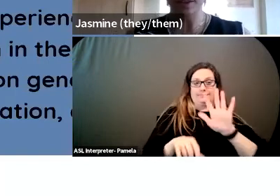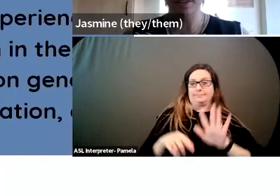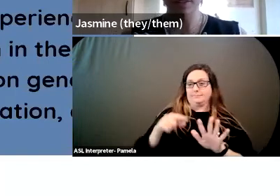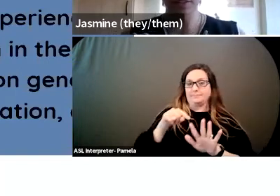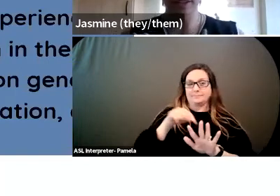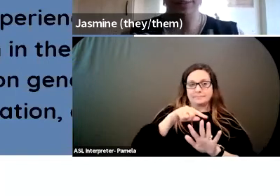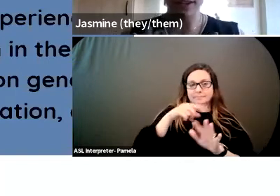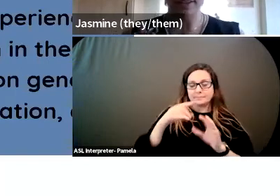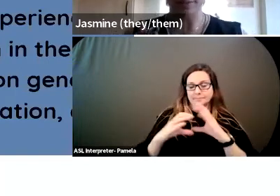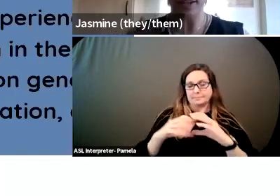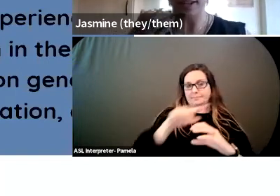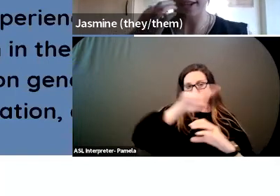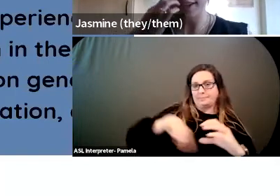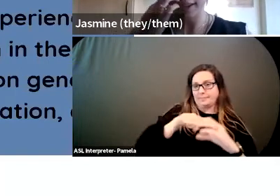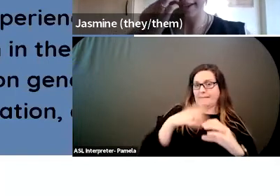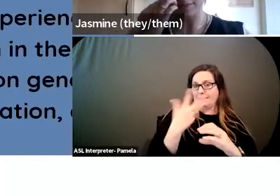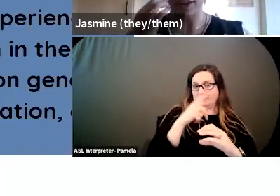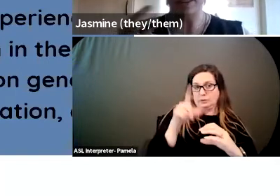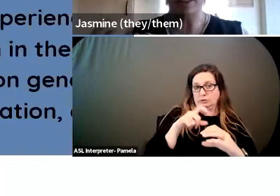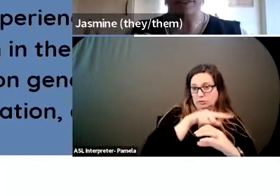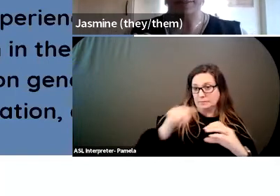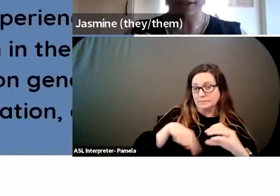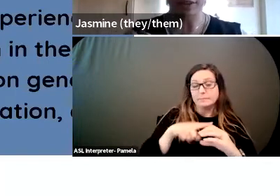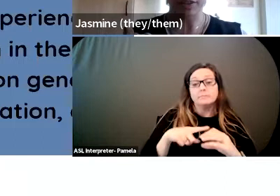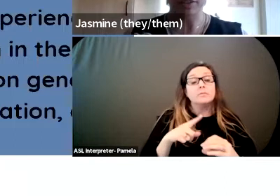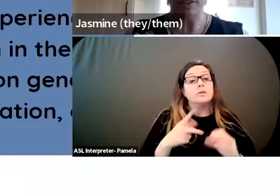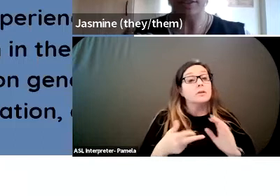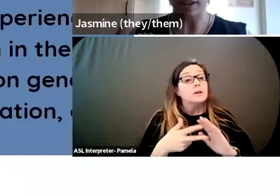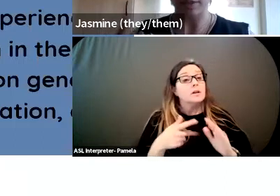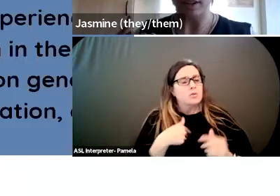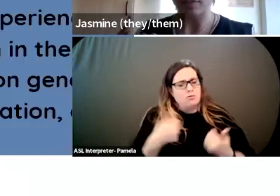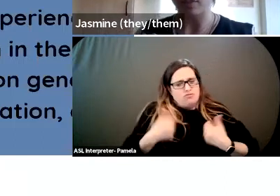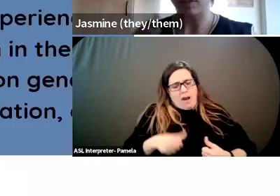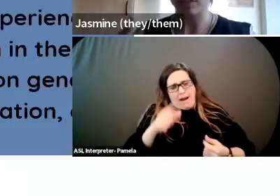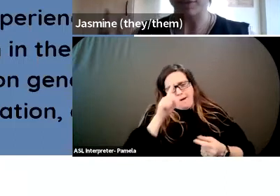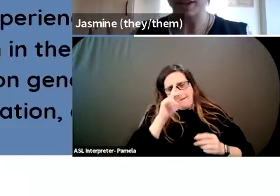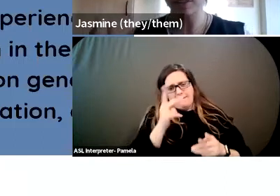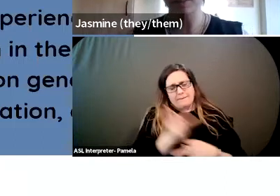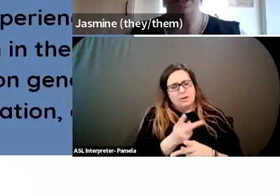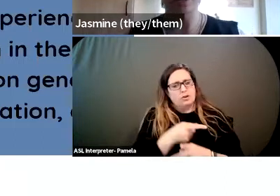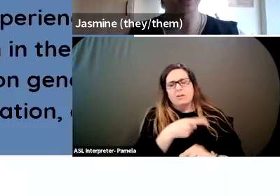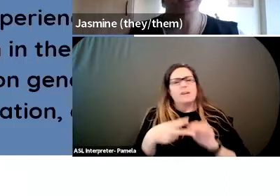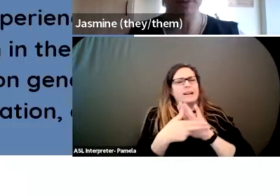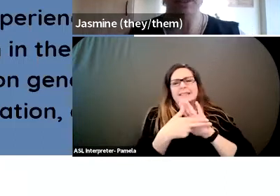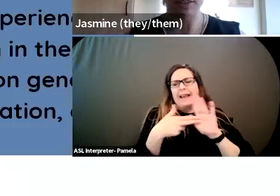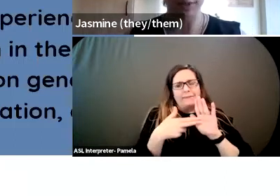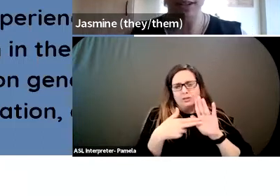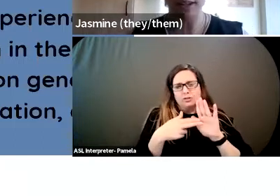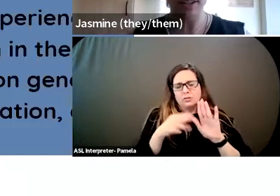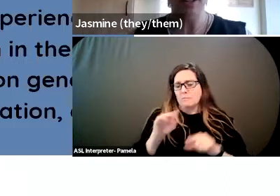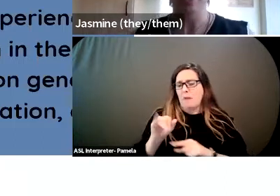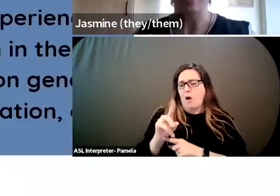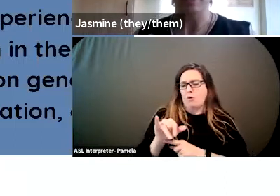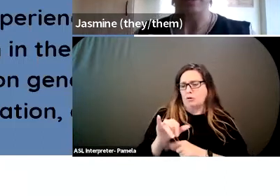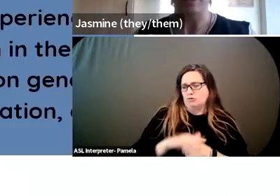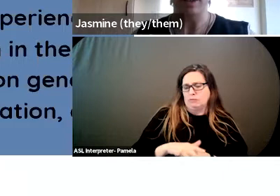So I wanted to expand my definition of minority stress outside of just discrimination, because as I mentioned at the